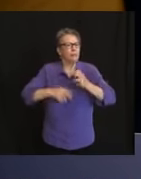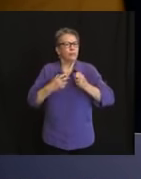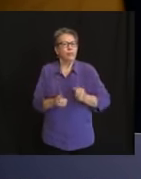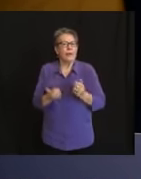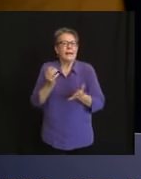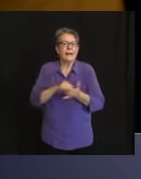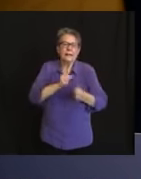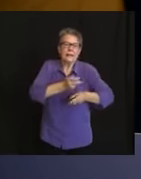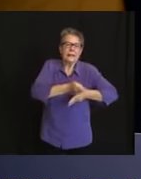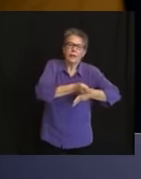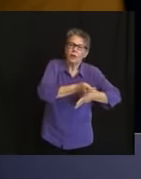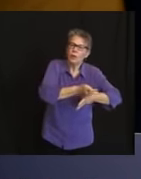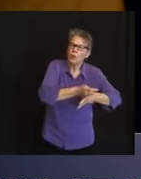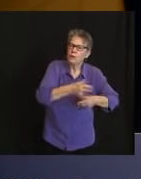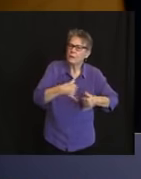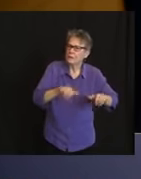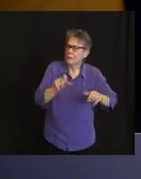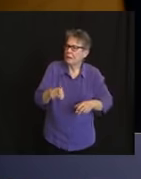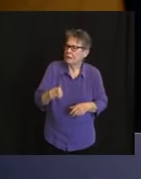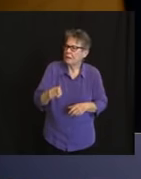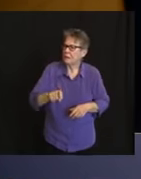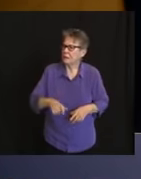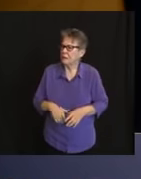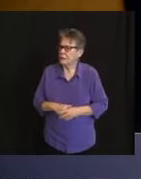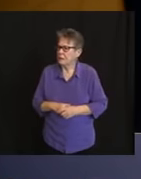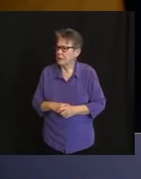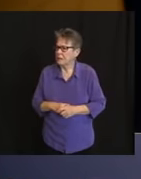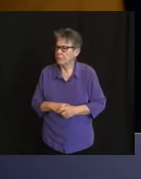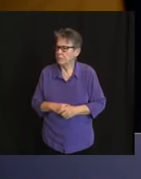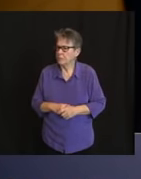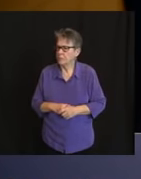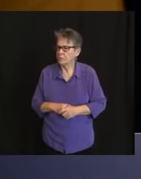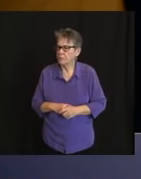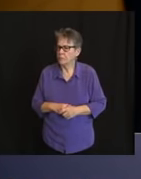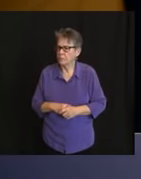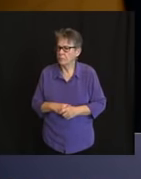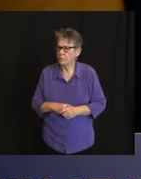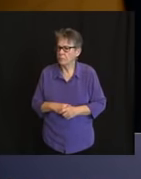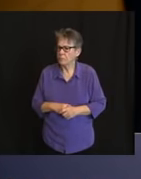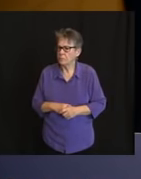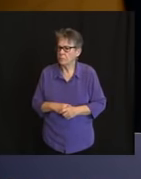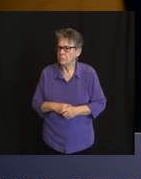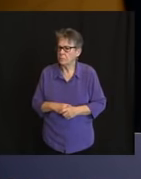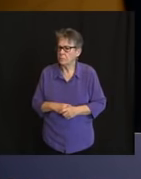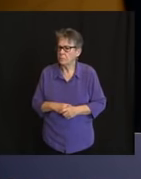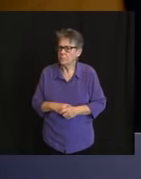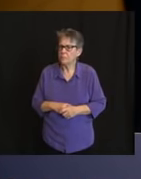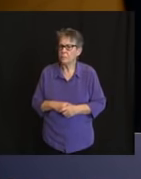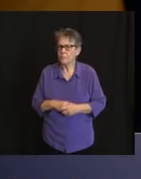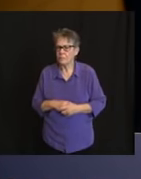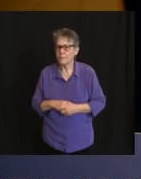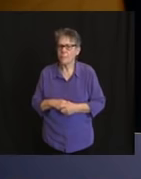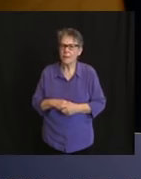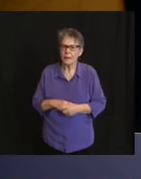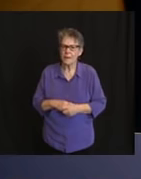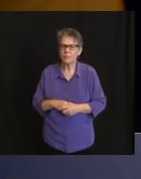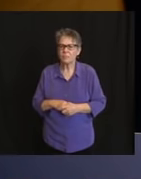in the patients that they're seeing. And they shared with us 2 days ago that things are pretty cool there. They have not